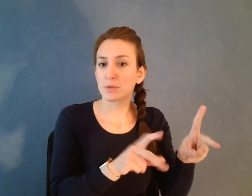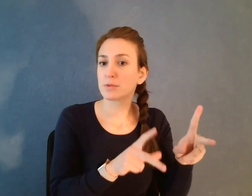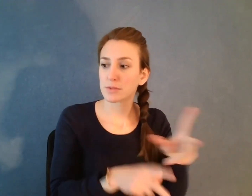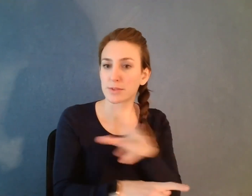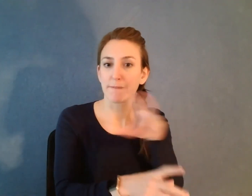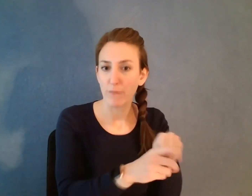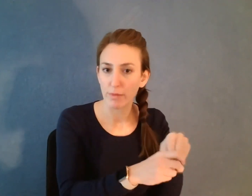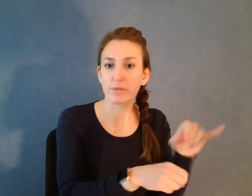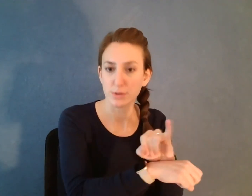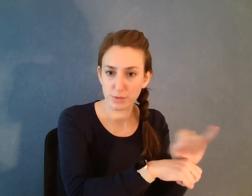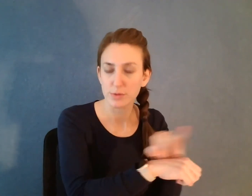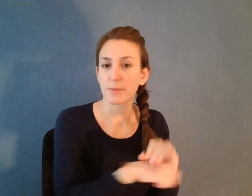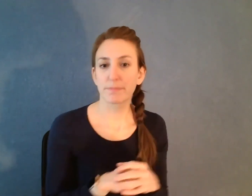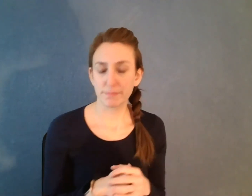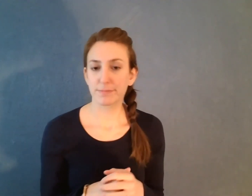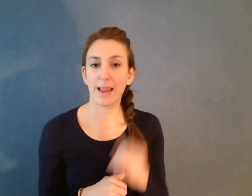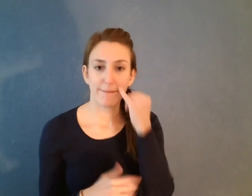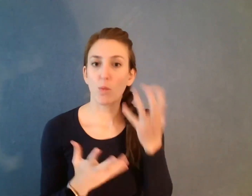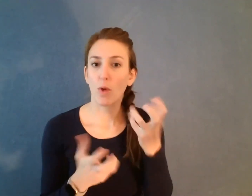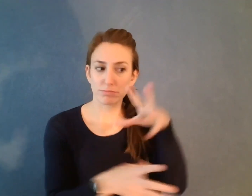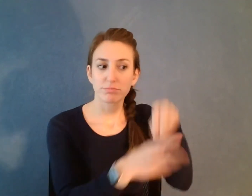comes and wants to be involved in the legal field.